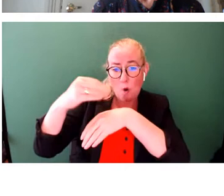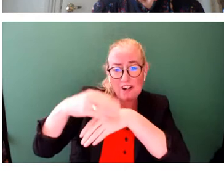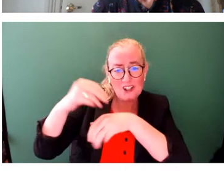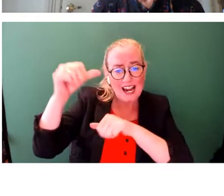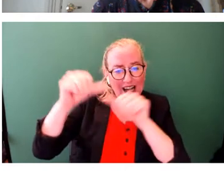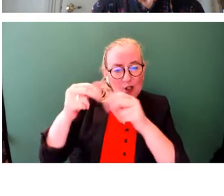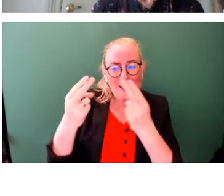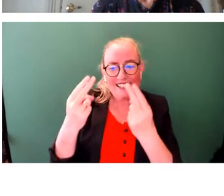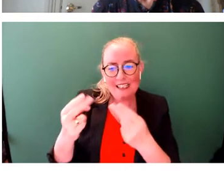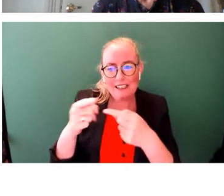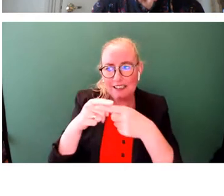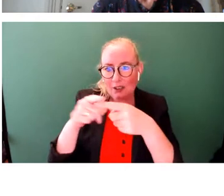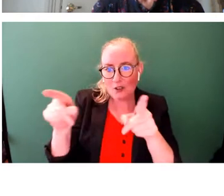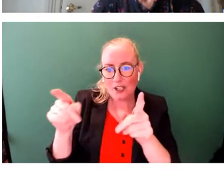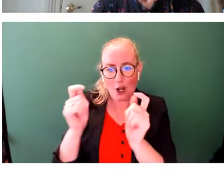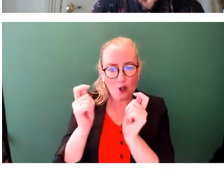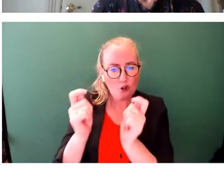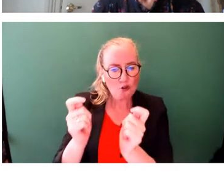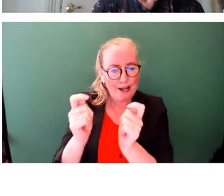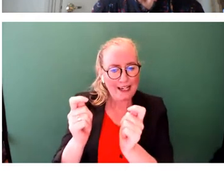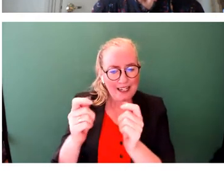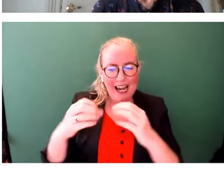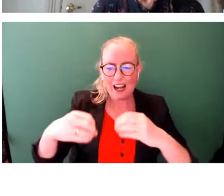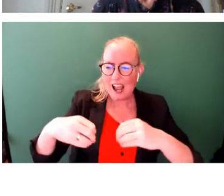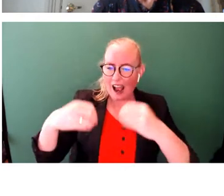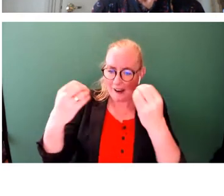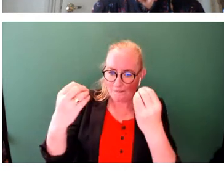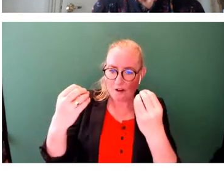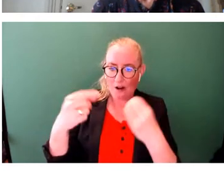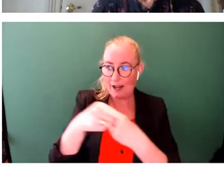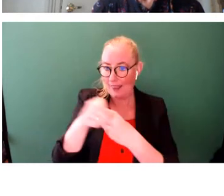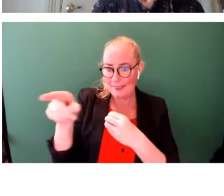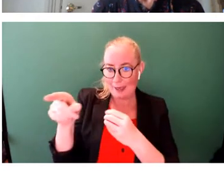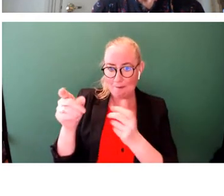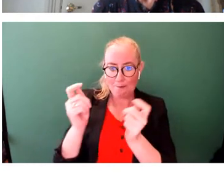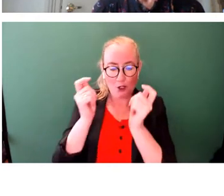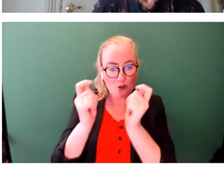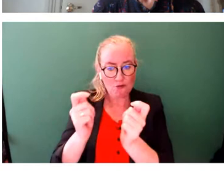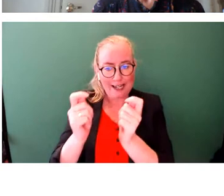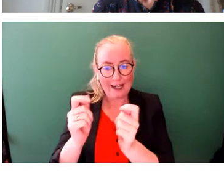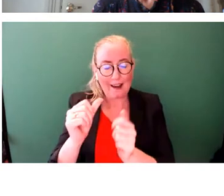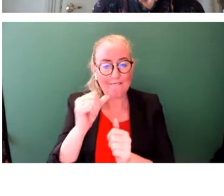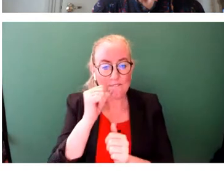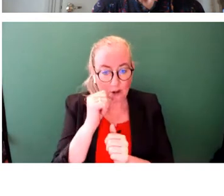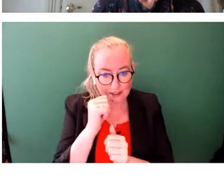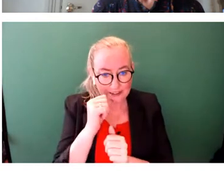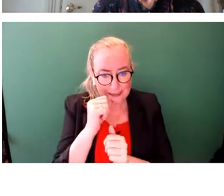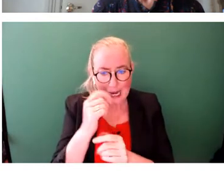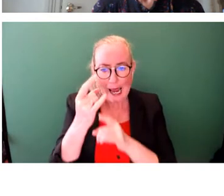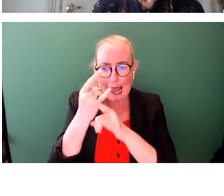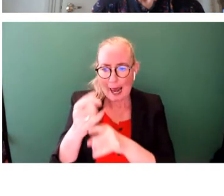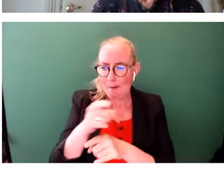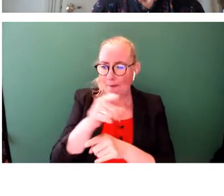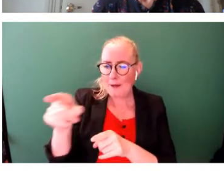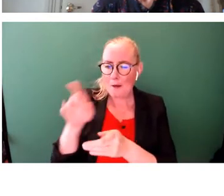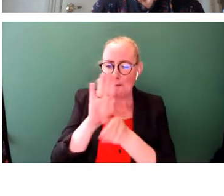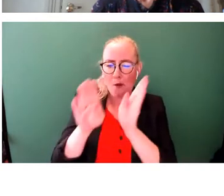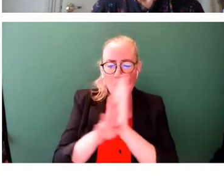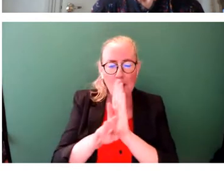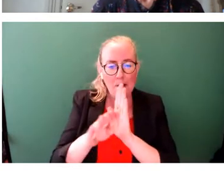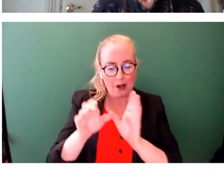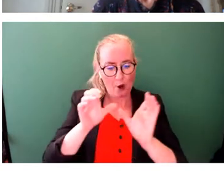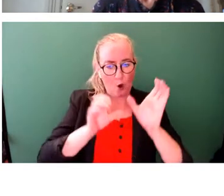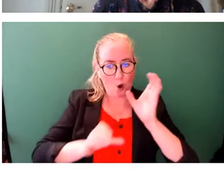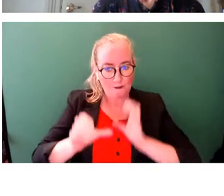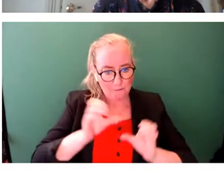train, offer some training initially to help them become comfortable with the